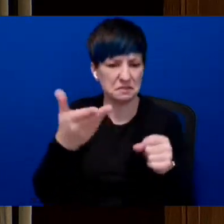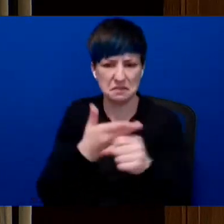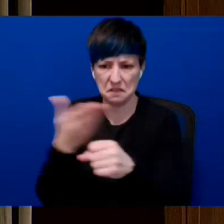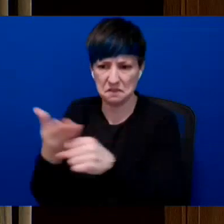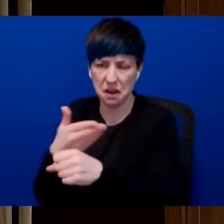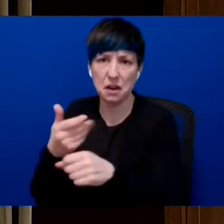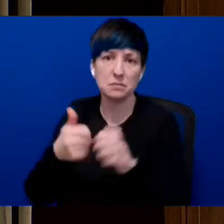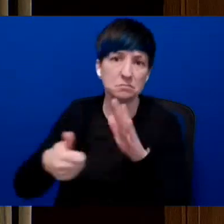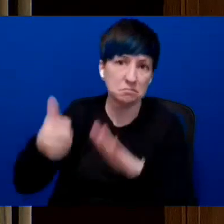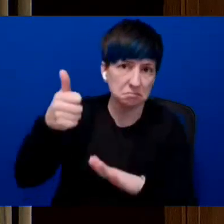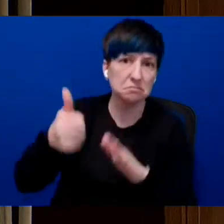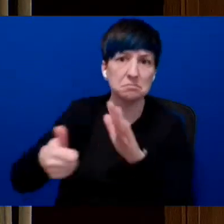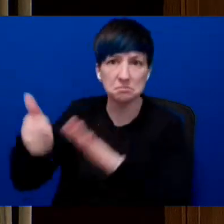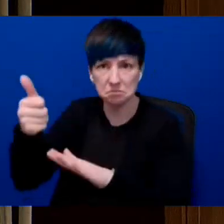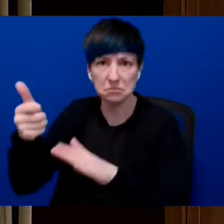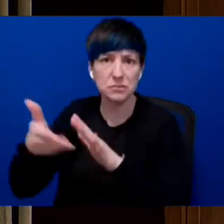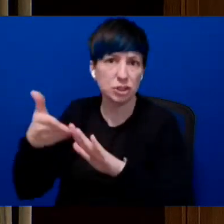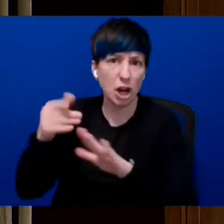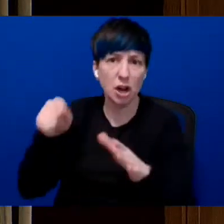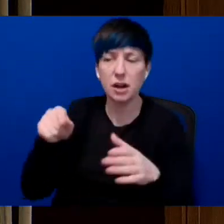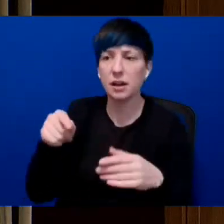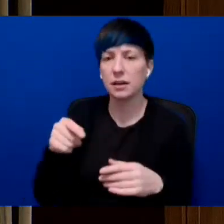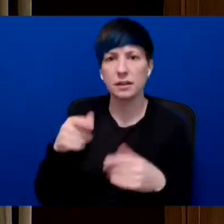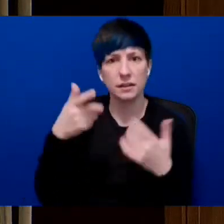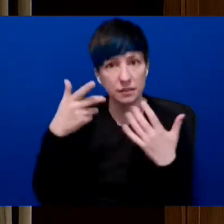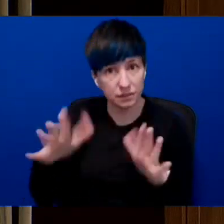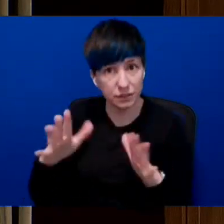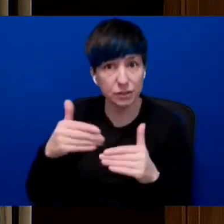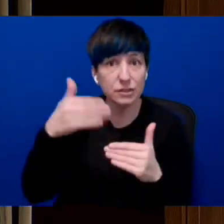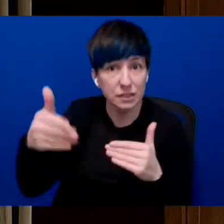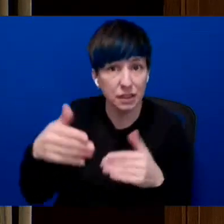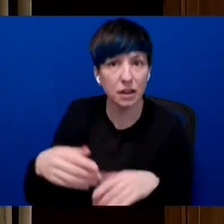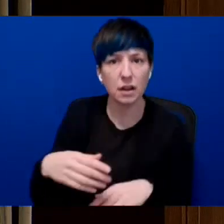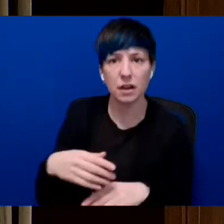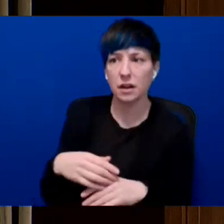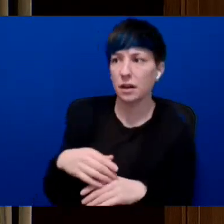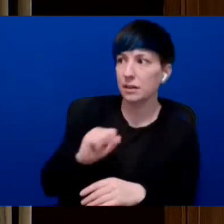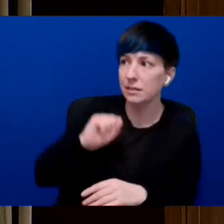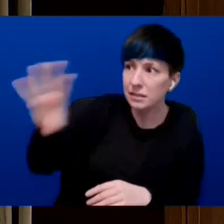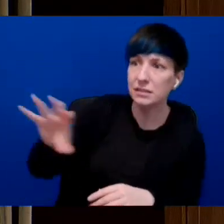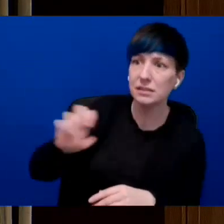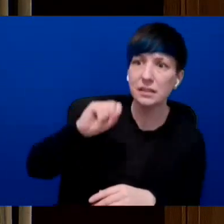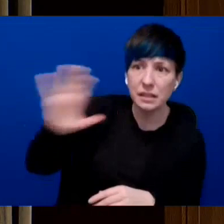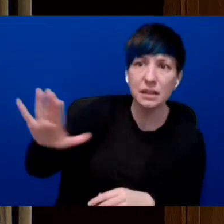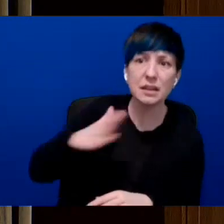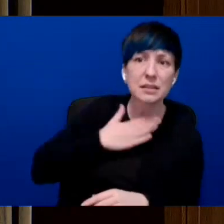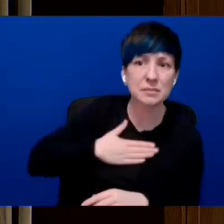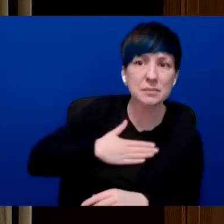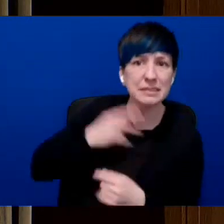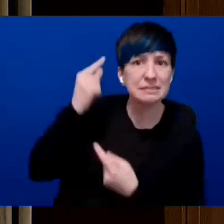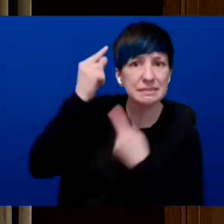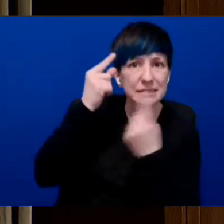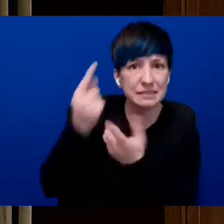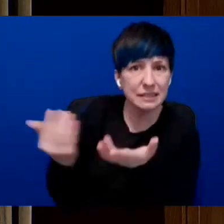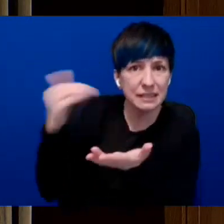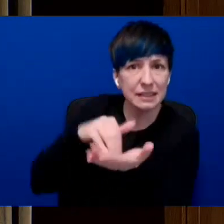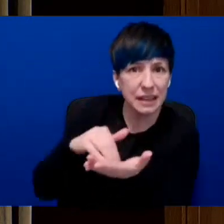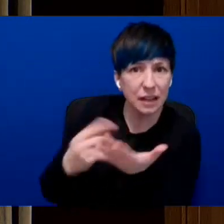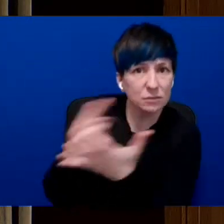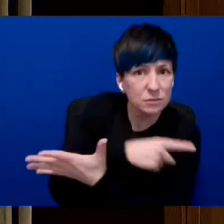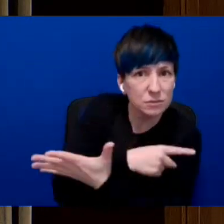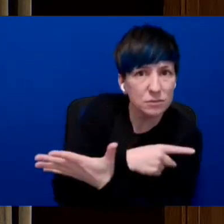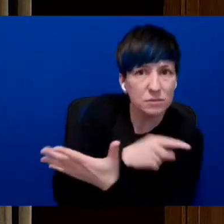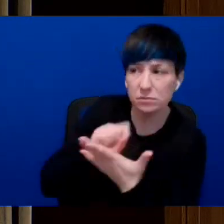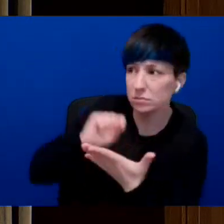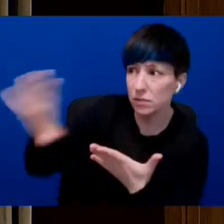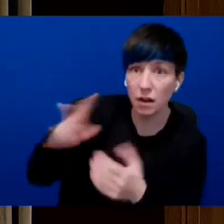an unprecedented 4 reconsideration requests, Mr. Speaker. The question again to